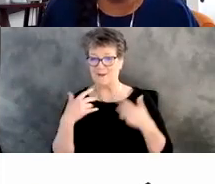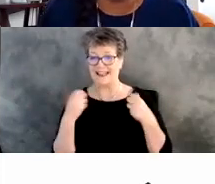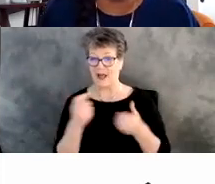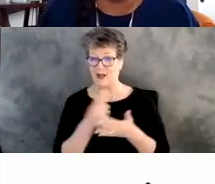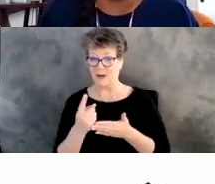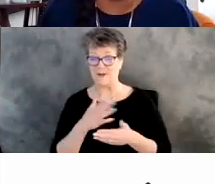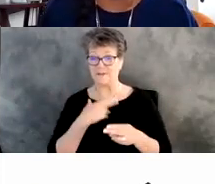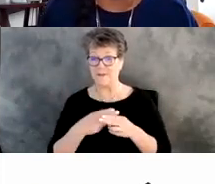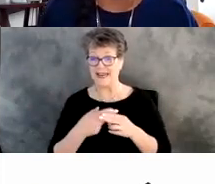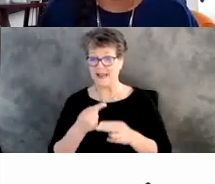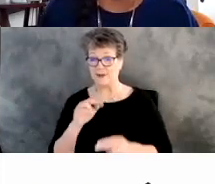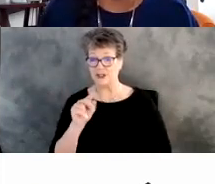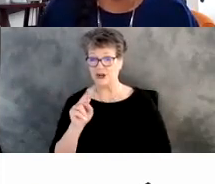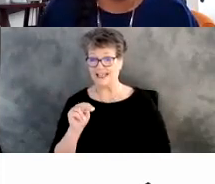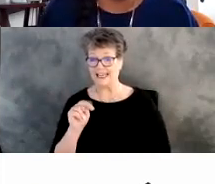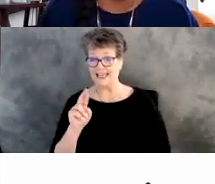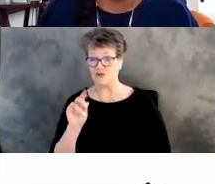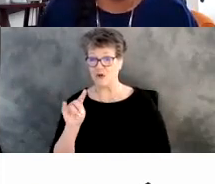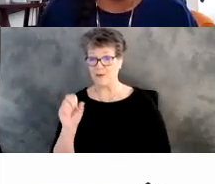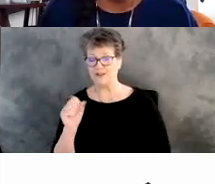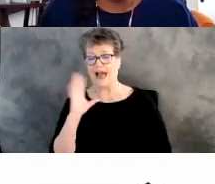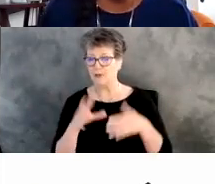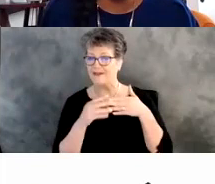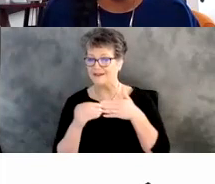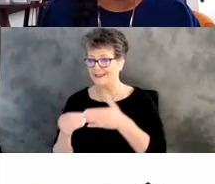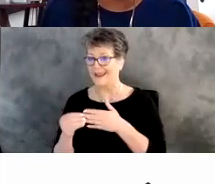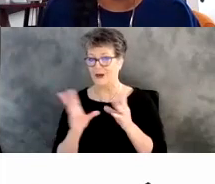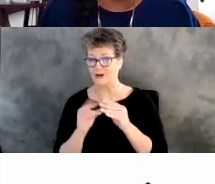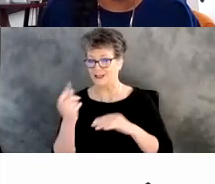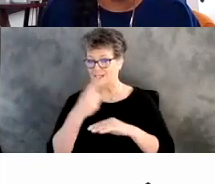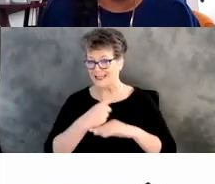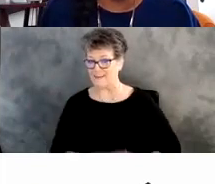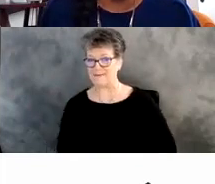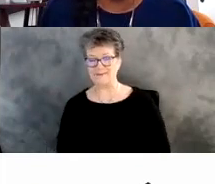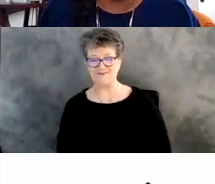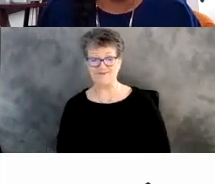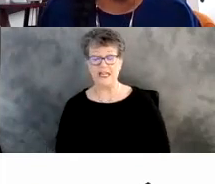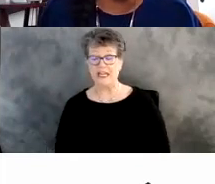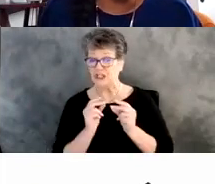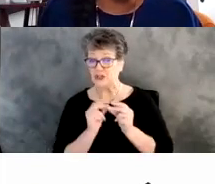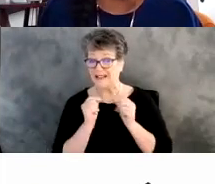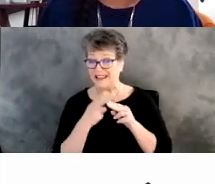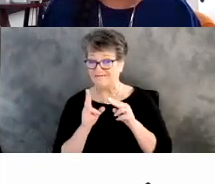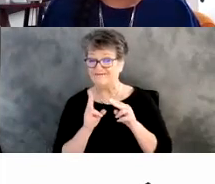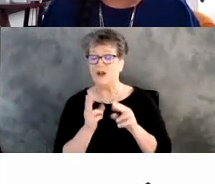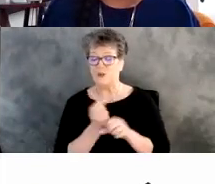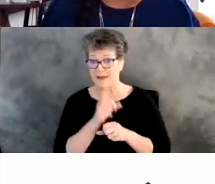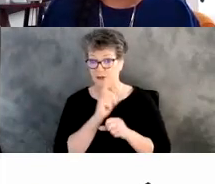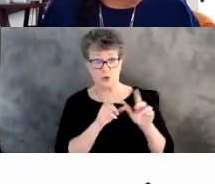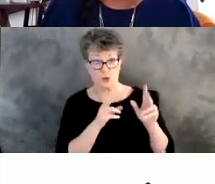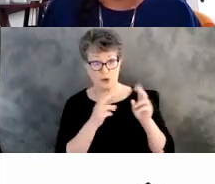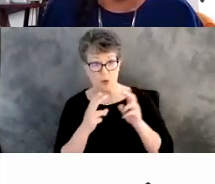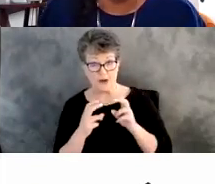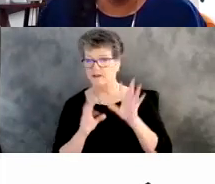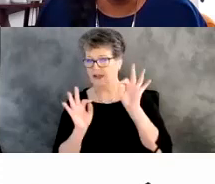is Gerline Roberts, and I will be facilitating our session today. Really quickly, I just want to make sure we are recording. Okay,